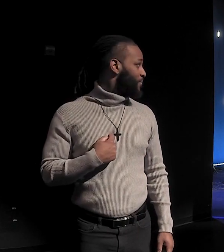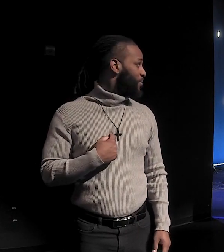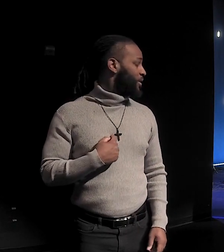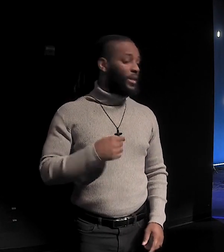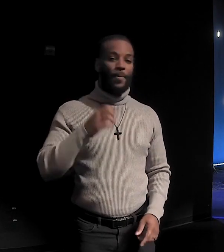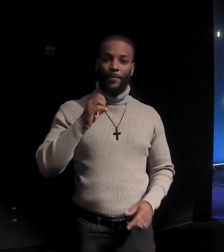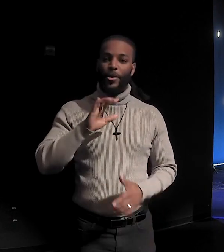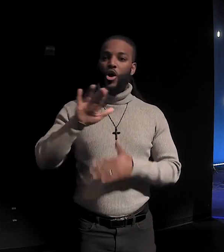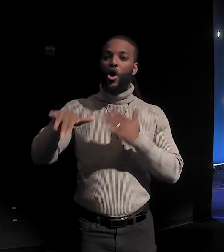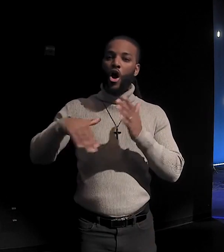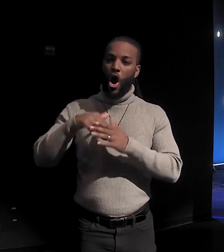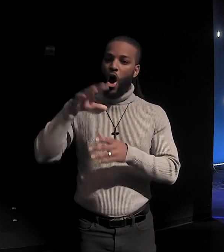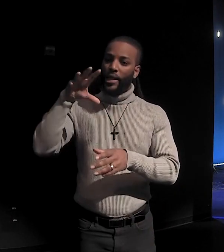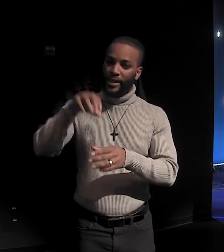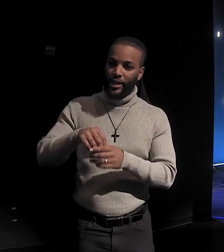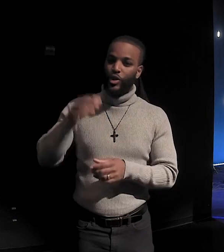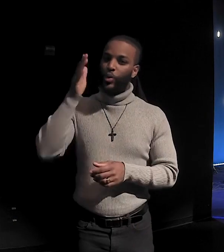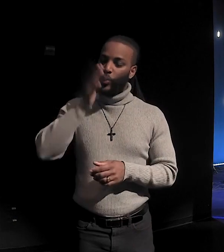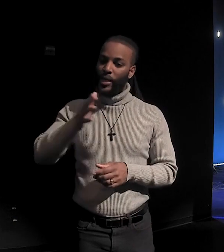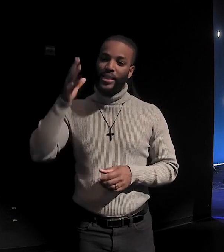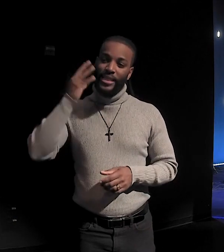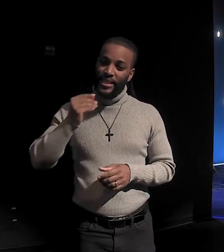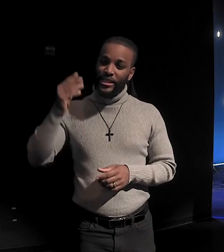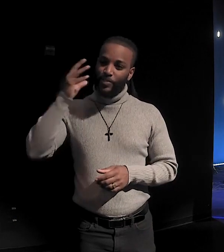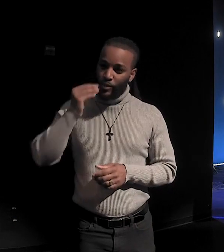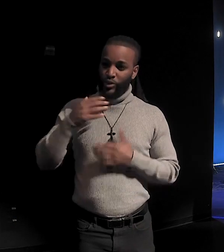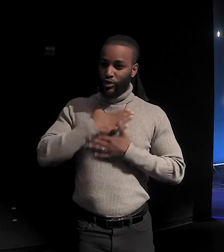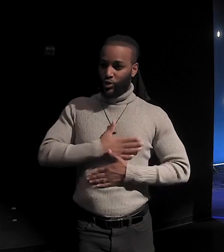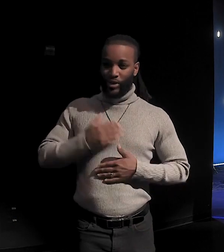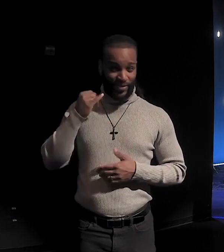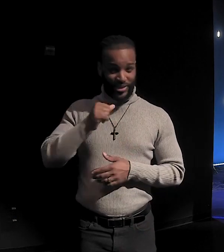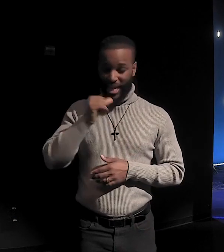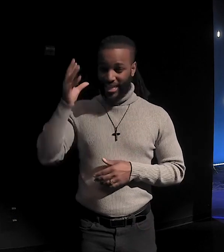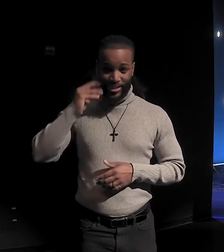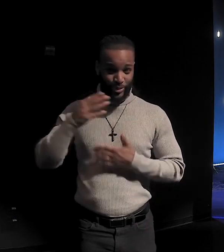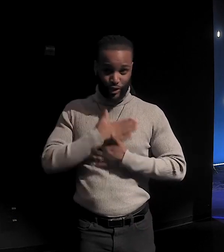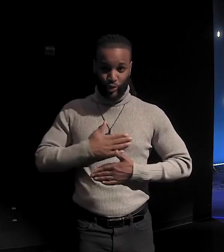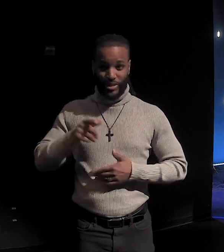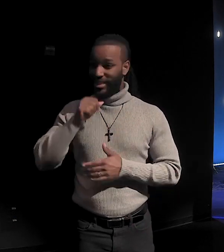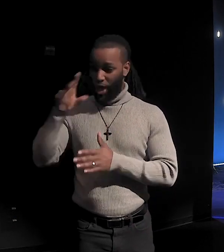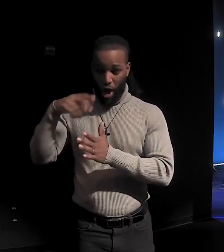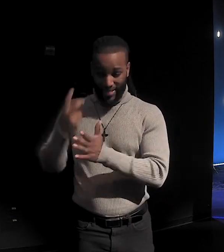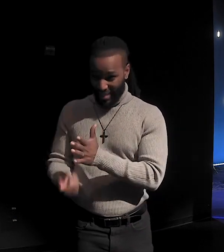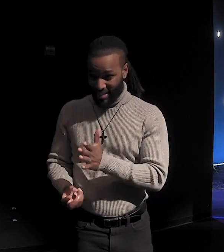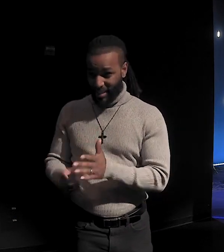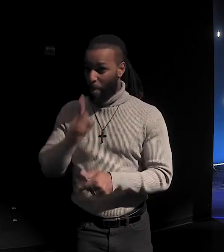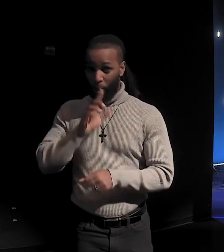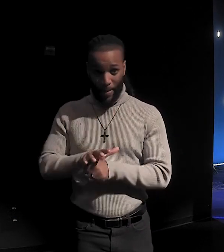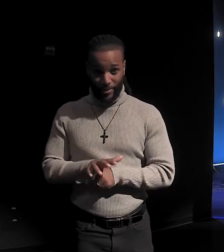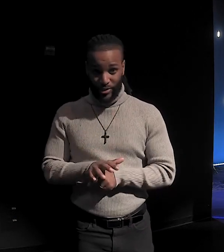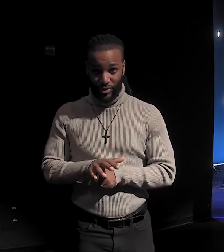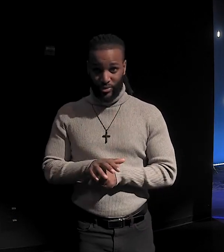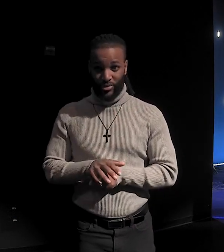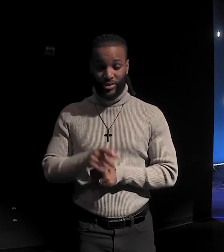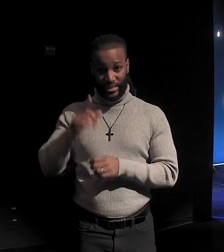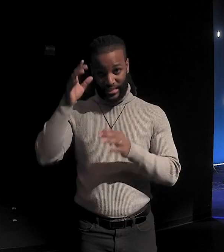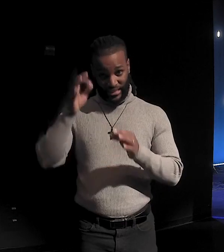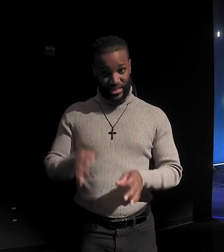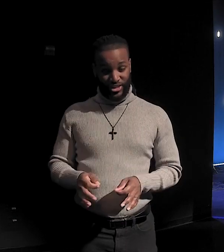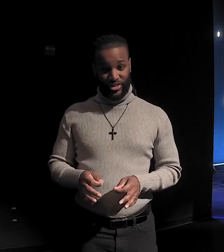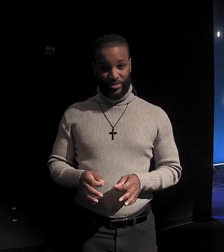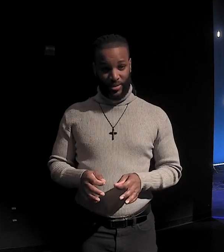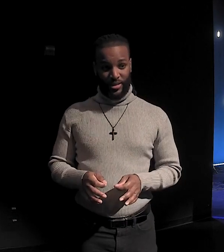Be all in, and you'll experience the joy. If you're not experiencing the joy, you're not all in. I promise you. You have a decision. I have a